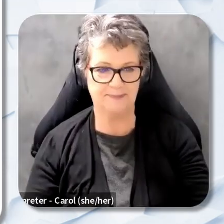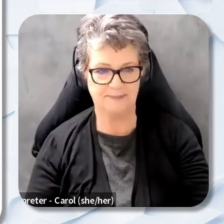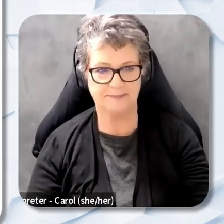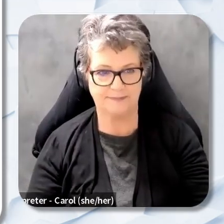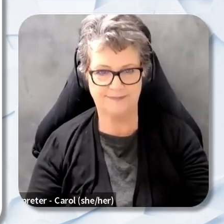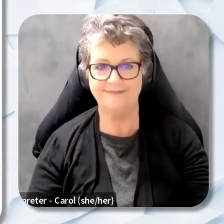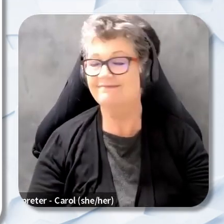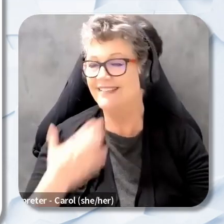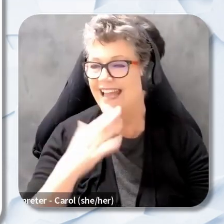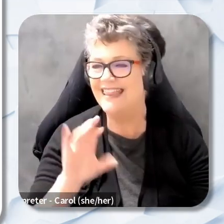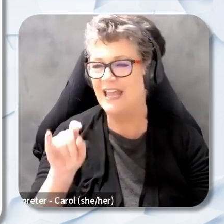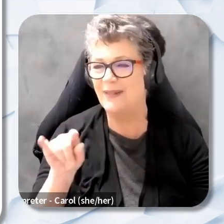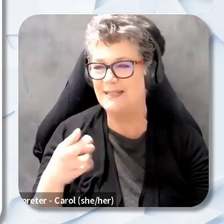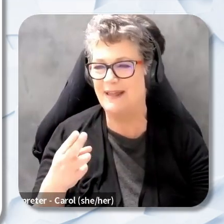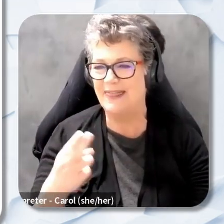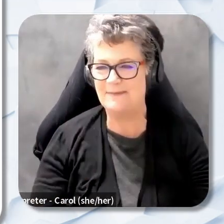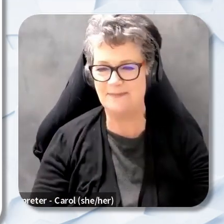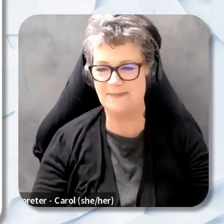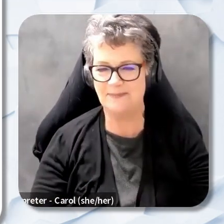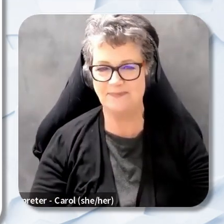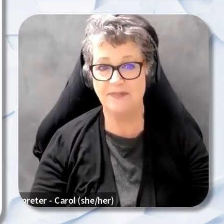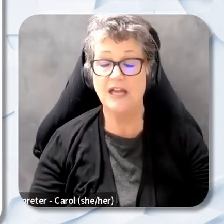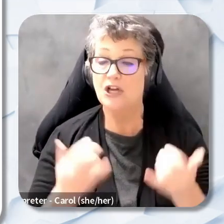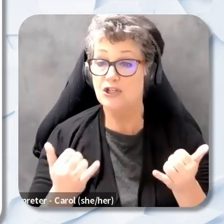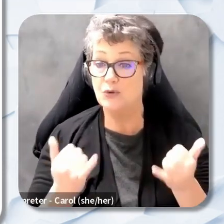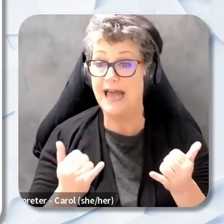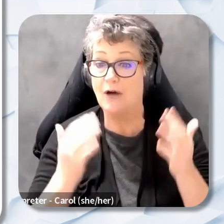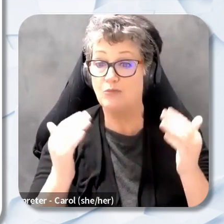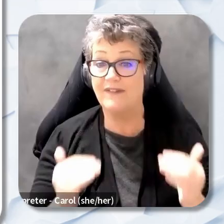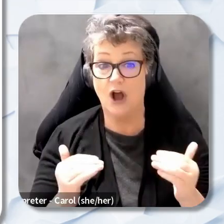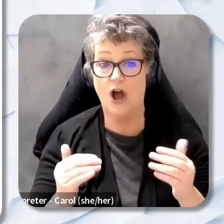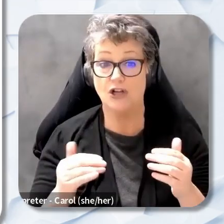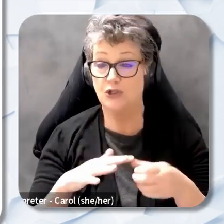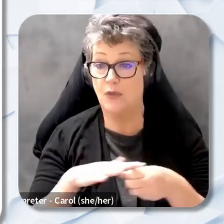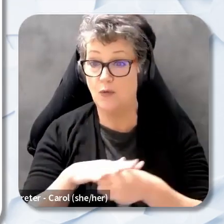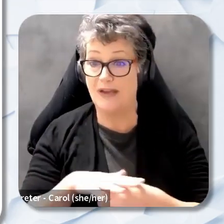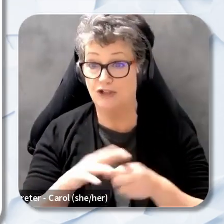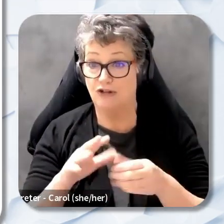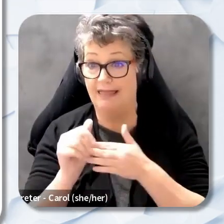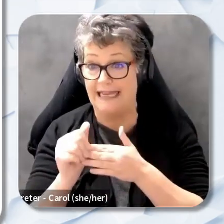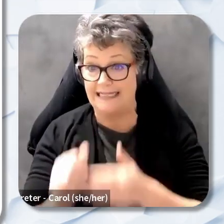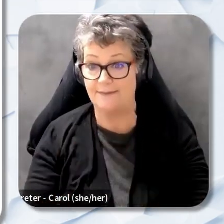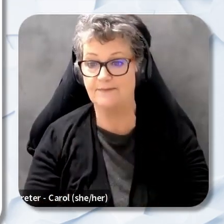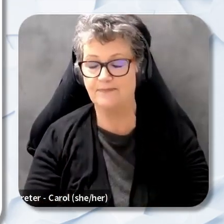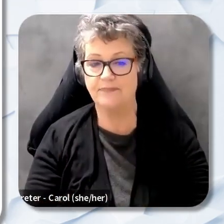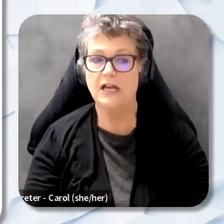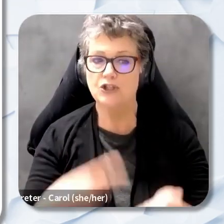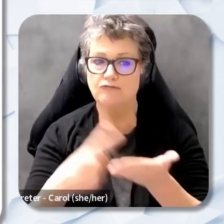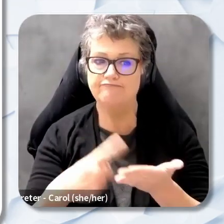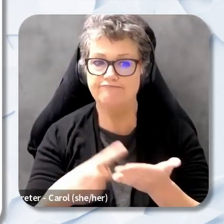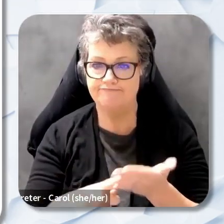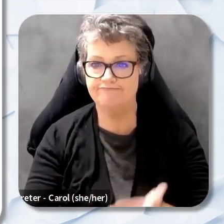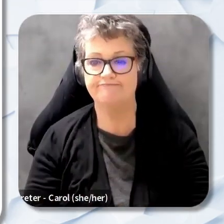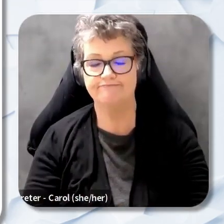All right, thank you, Elizabeth. So now moving on to our regional leads. Let's discuss the